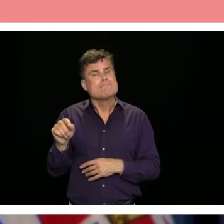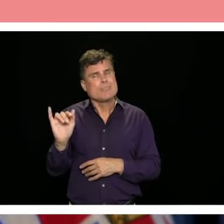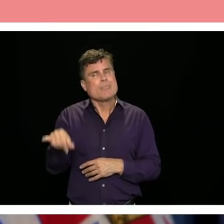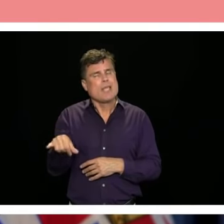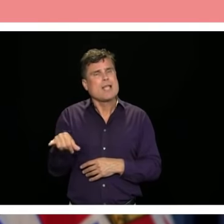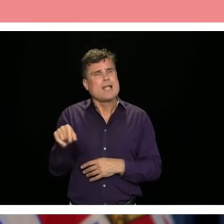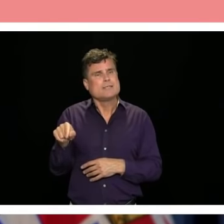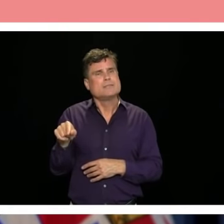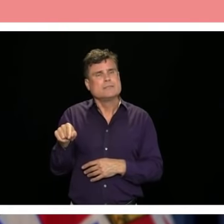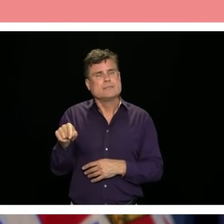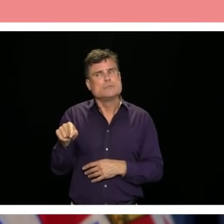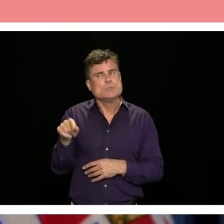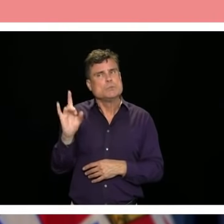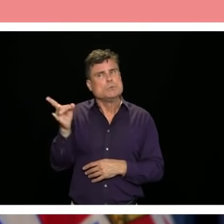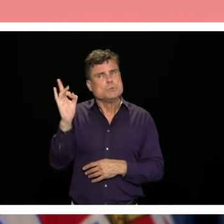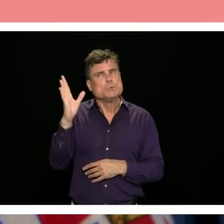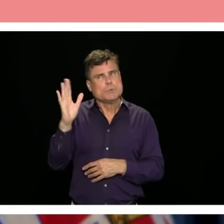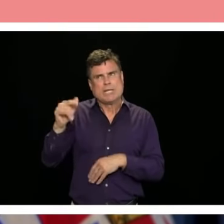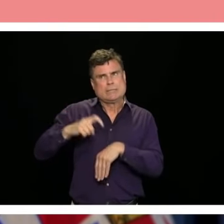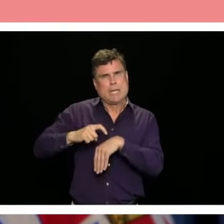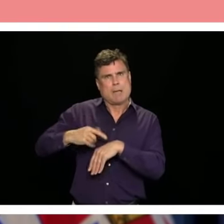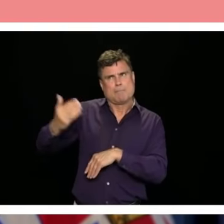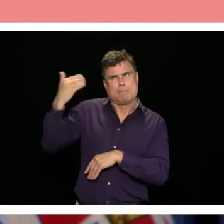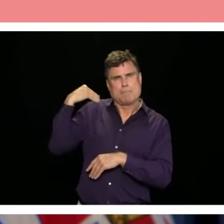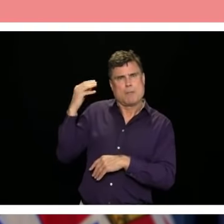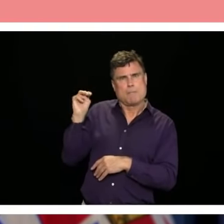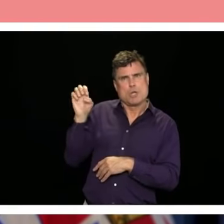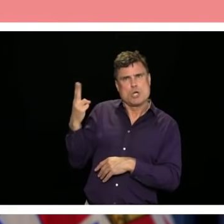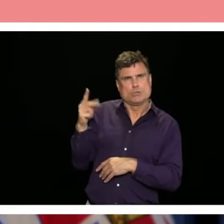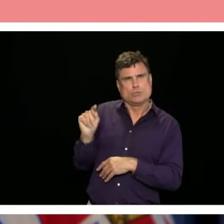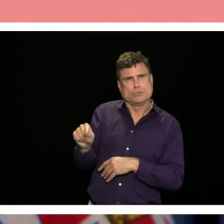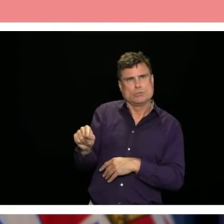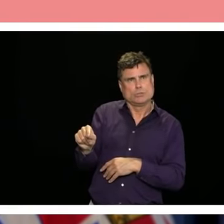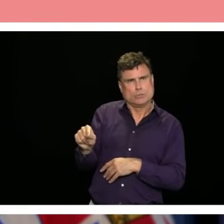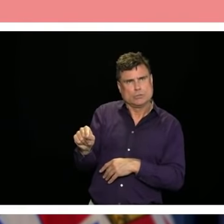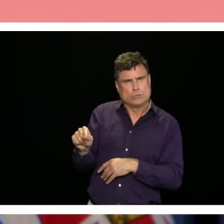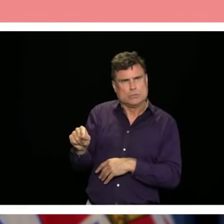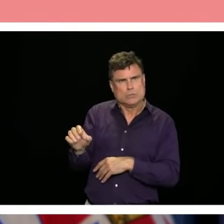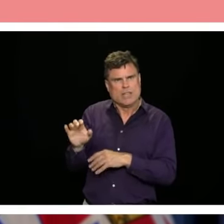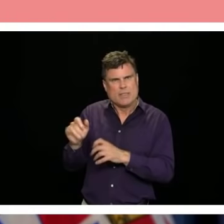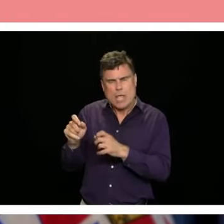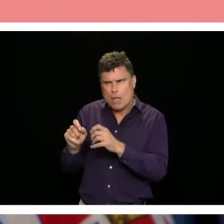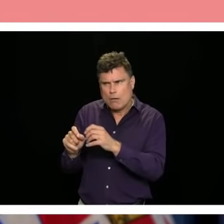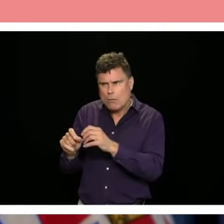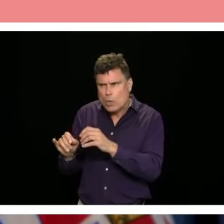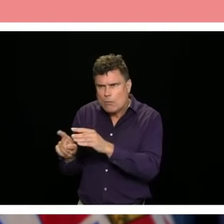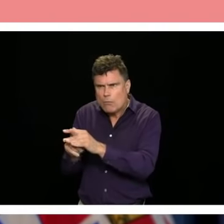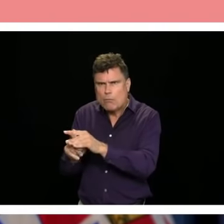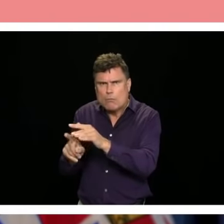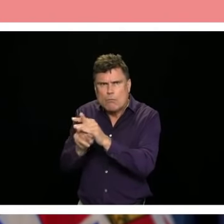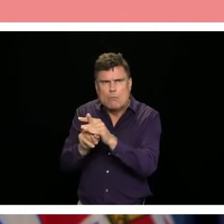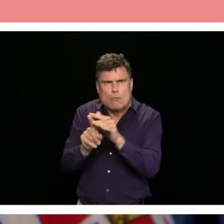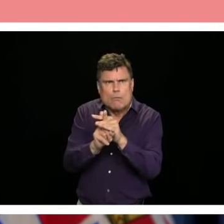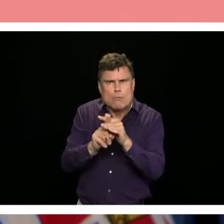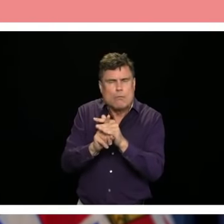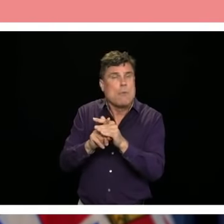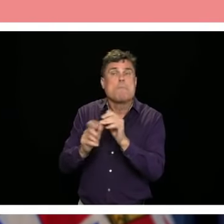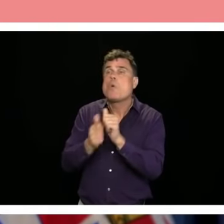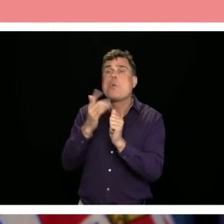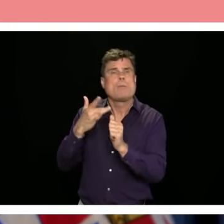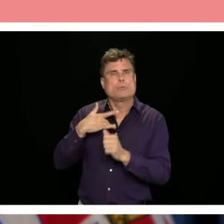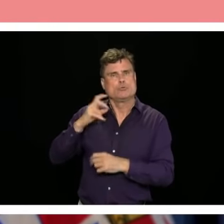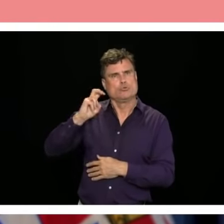It's not the only event. We've had many, the largest outbreaks have been related to our federal correctional facilities. We've had transmission